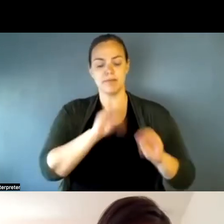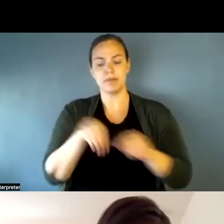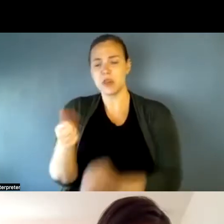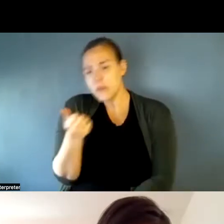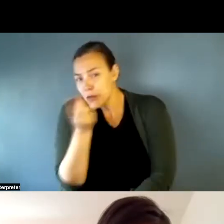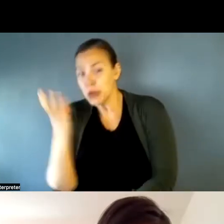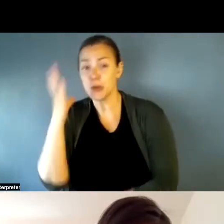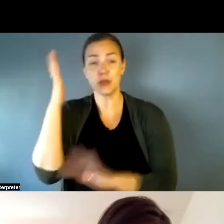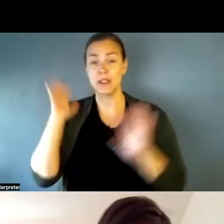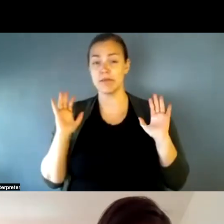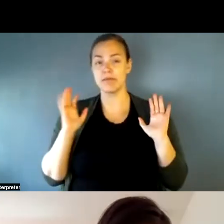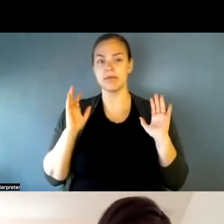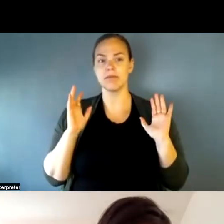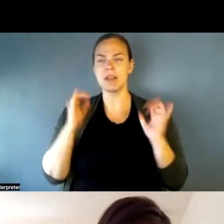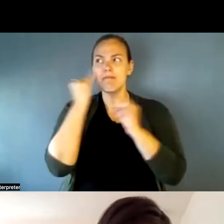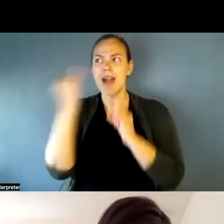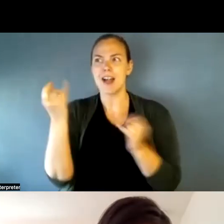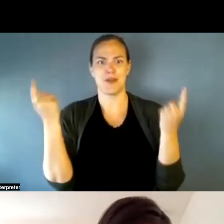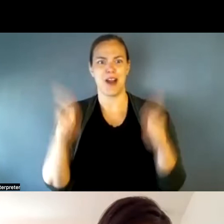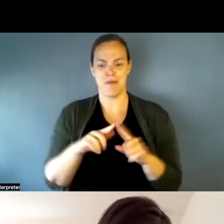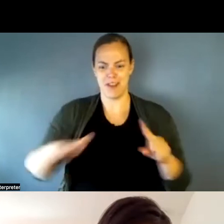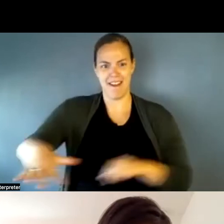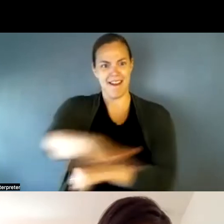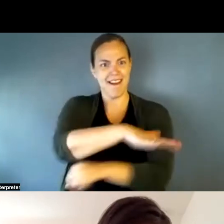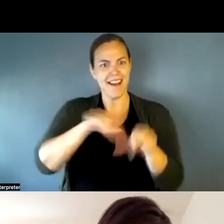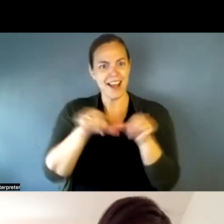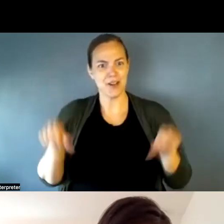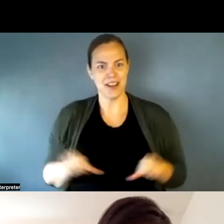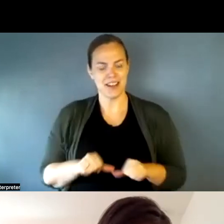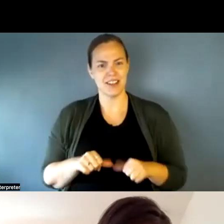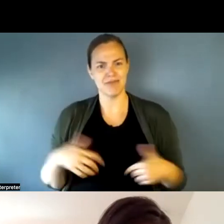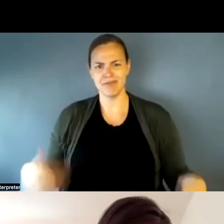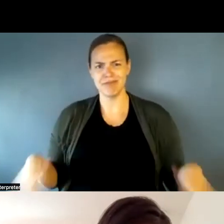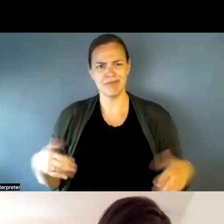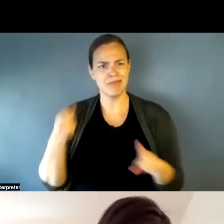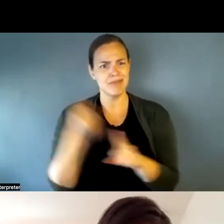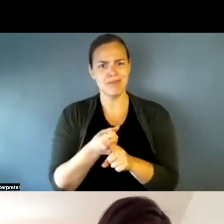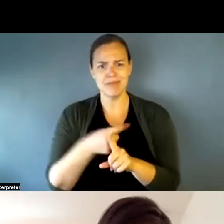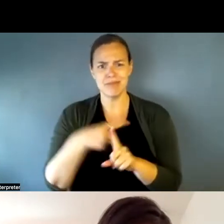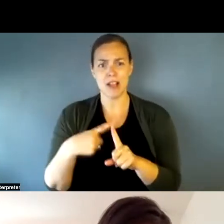do for a neighborhood, what that would do for a whole city.